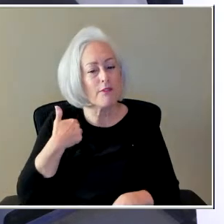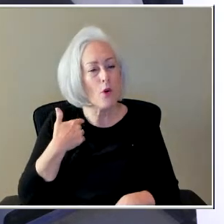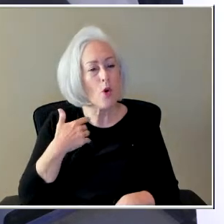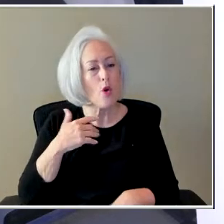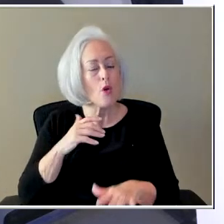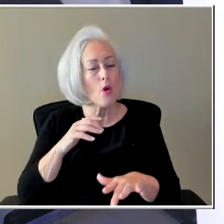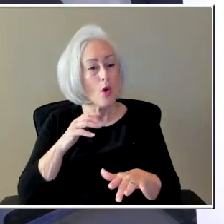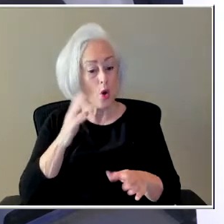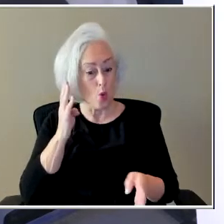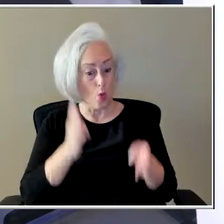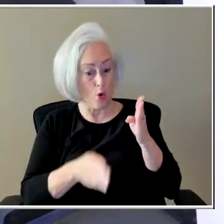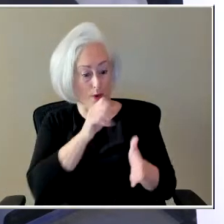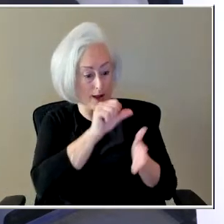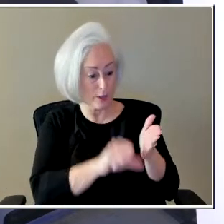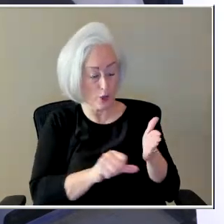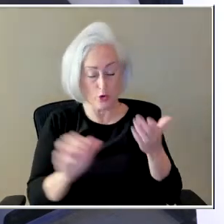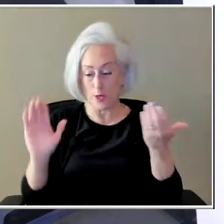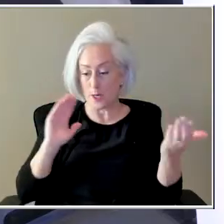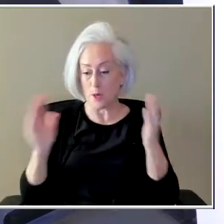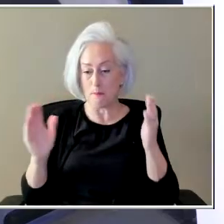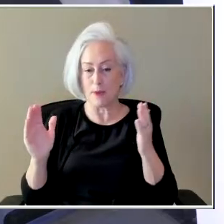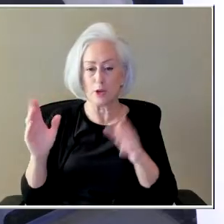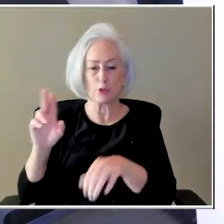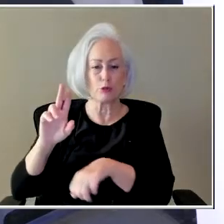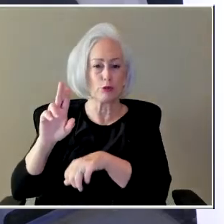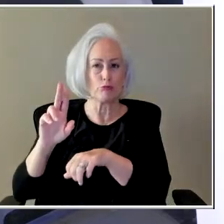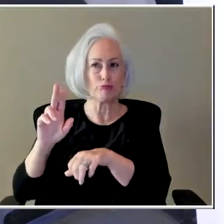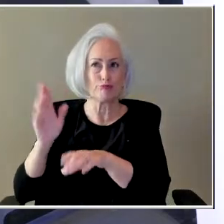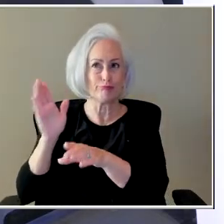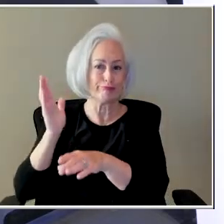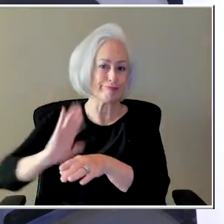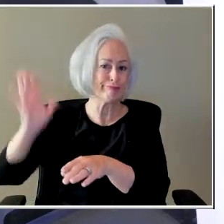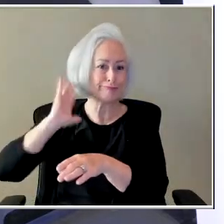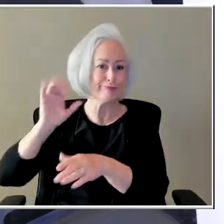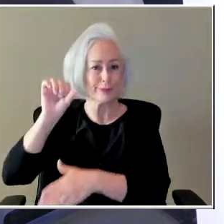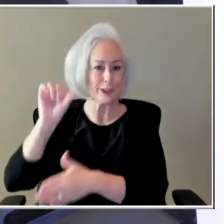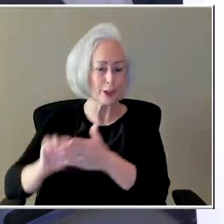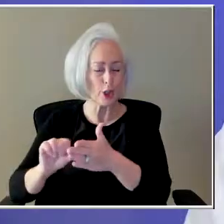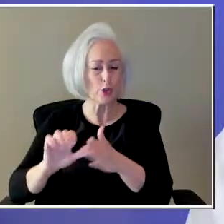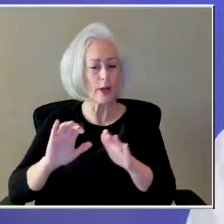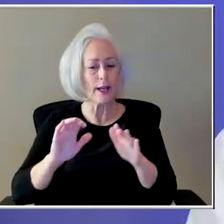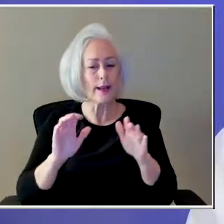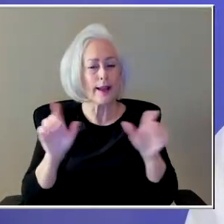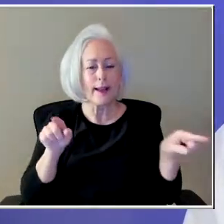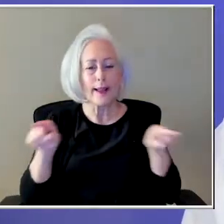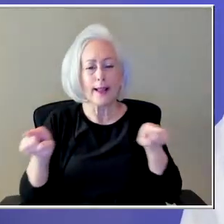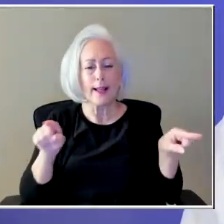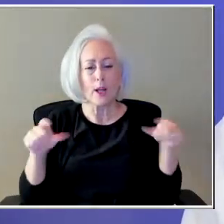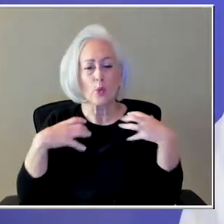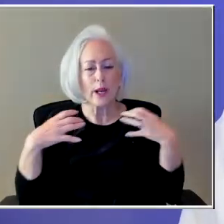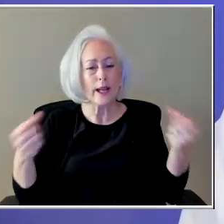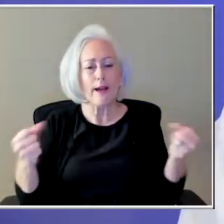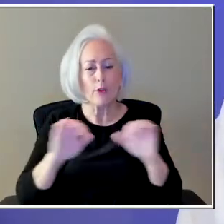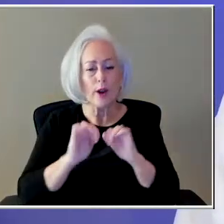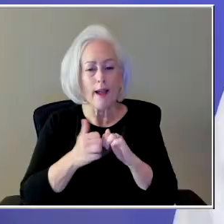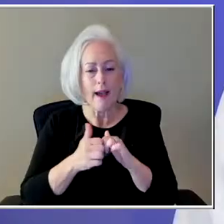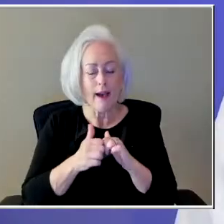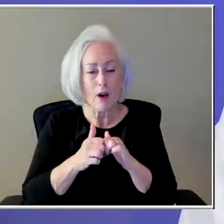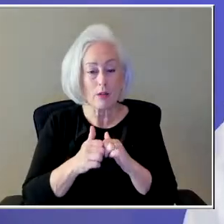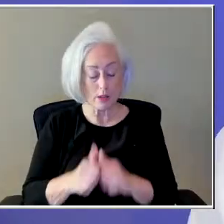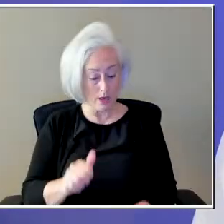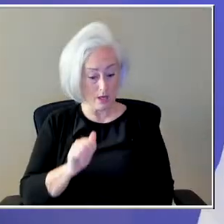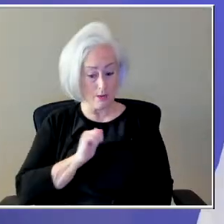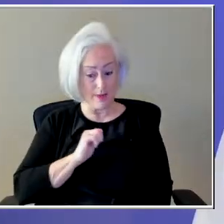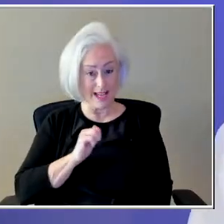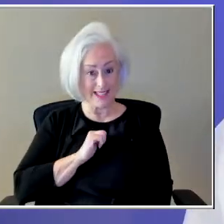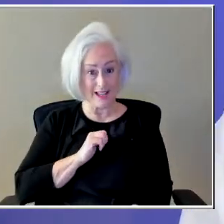robotic versus, back in the day, if you would, with those traditional methods? Yeah, I mean, these patients, when I was a resident, for example, and we did